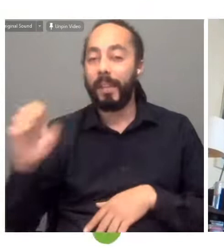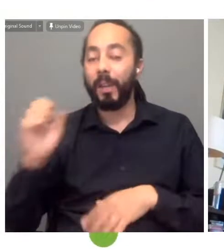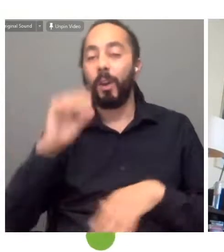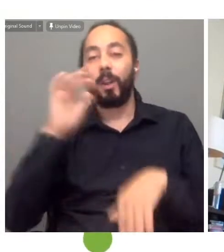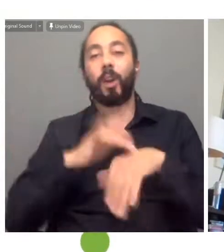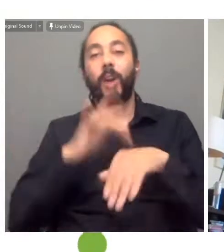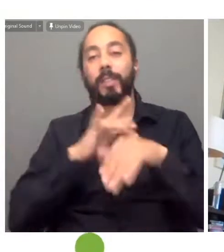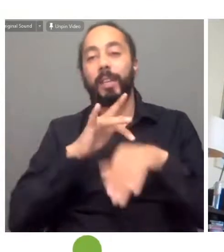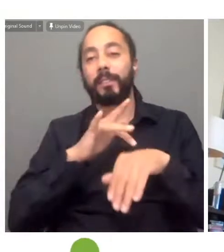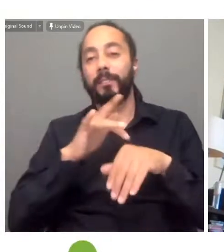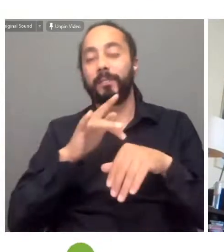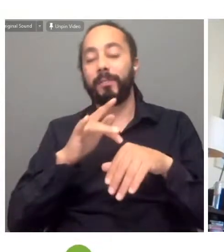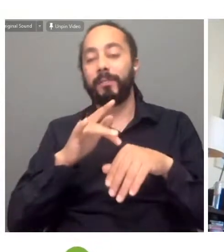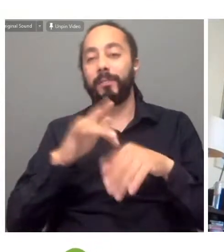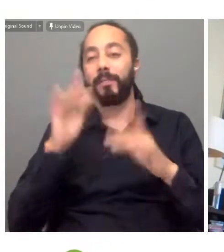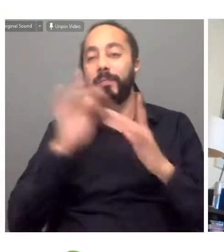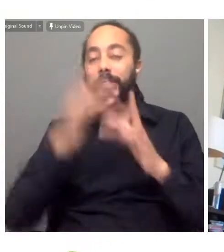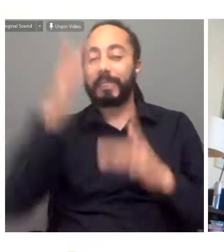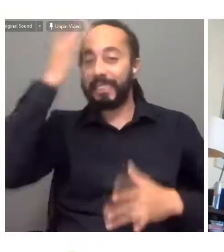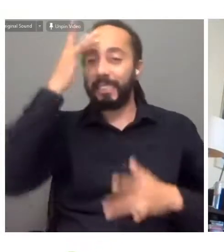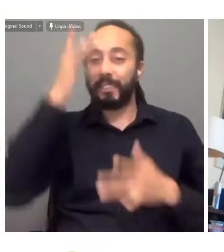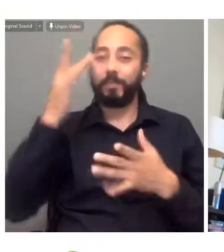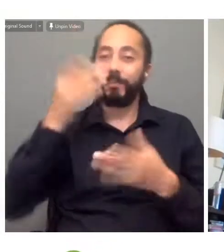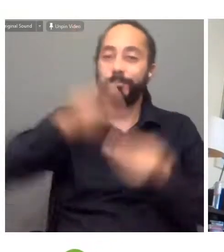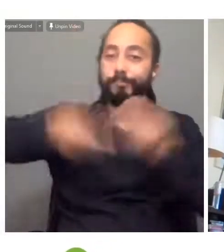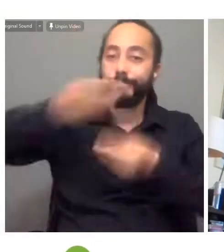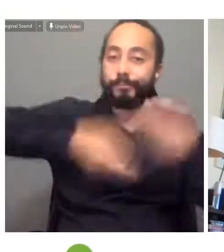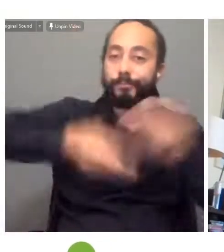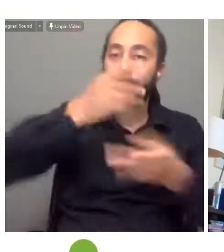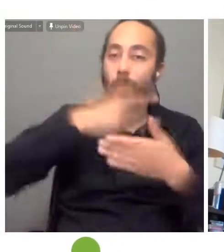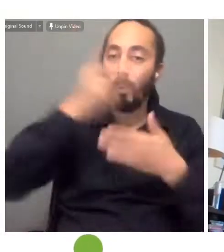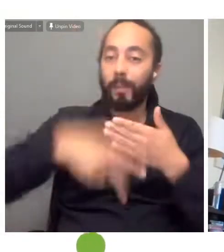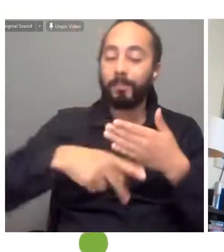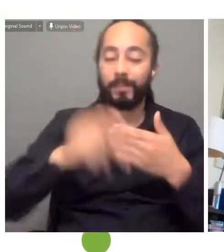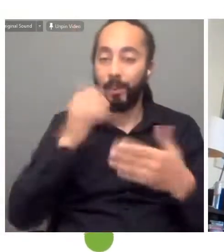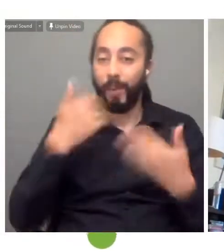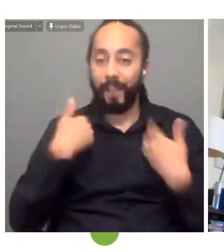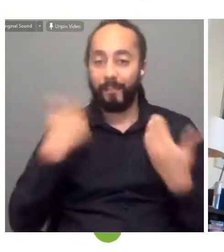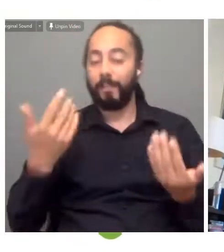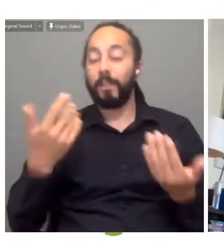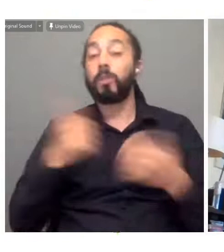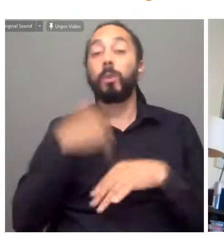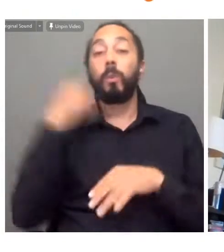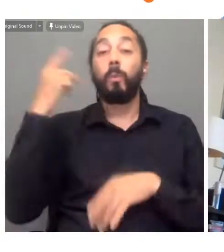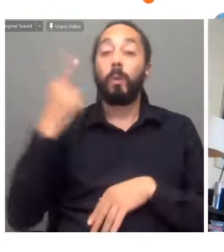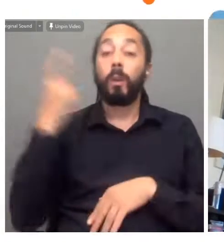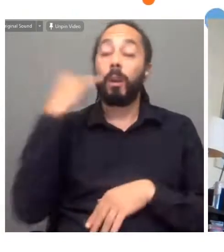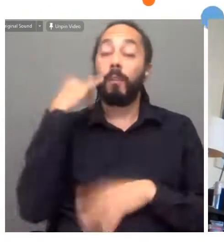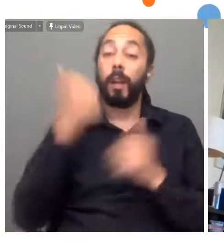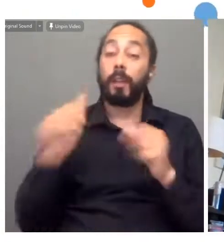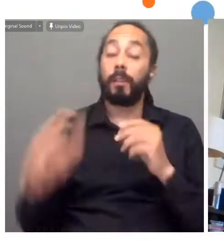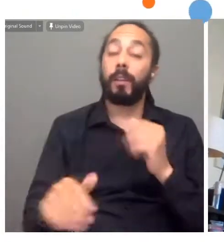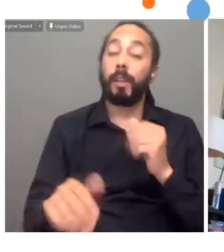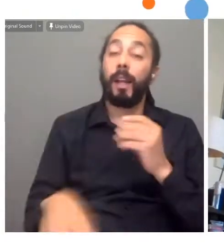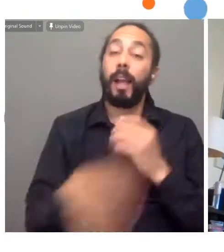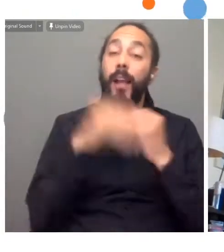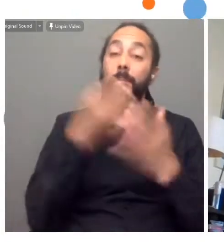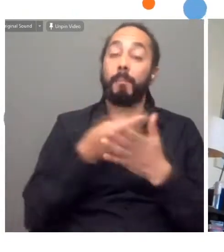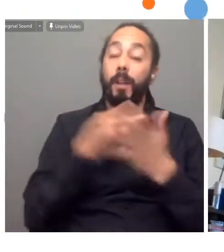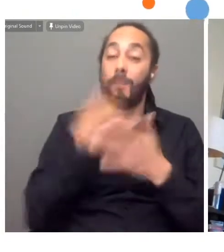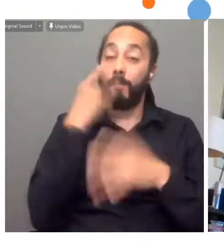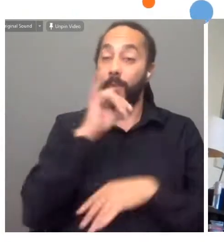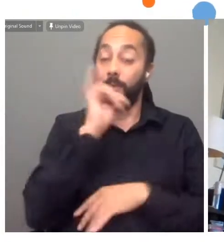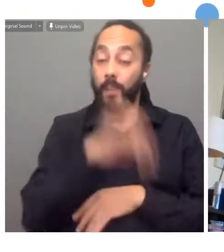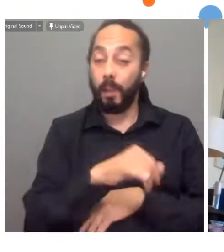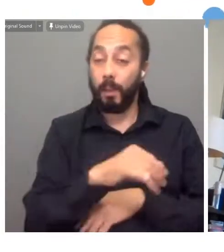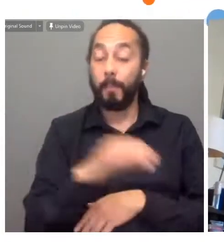to health infrastructure, where there might be additional funding there. And also, although the government and the provincial government have partnered quite